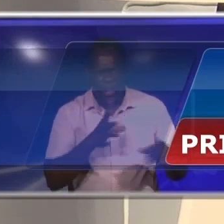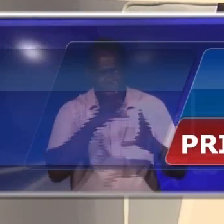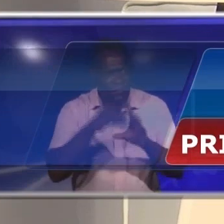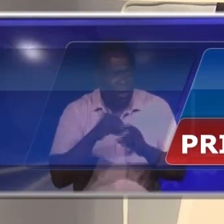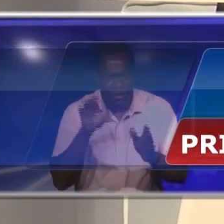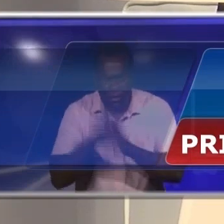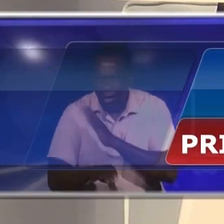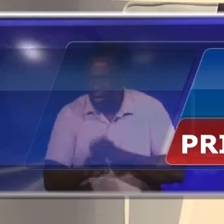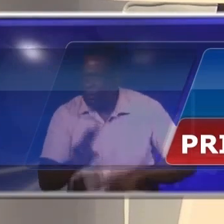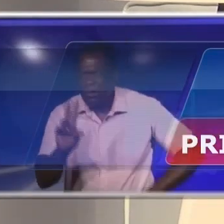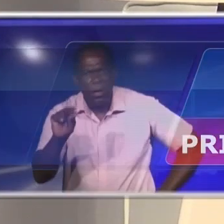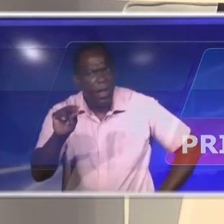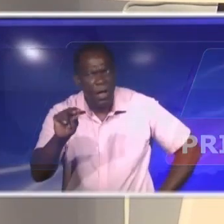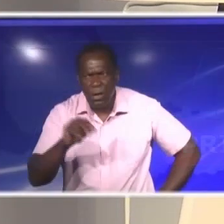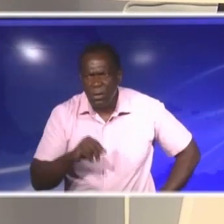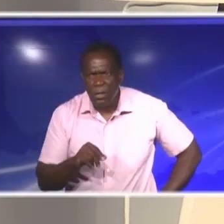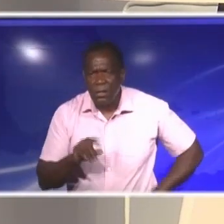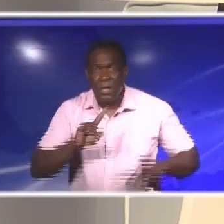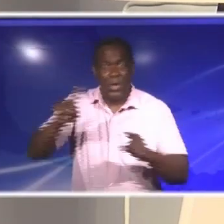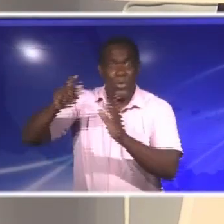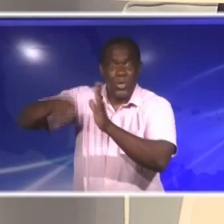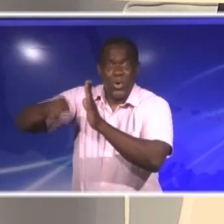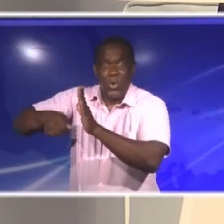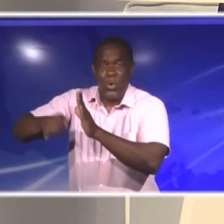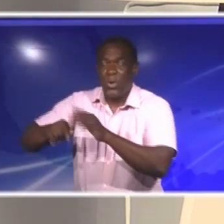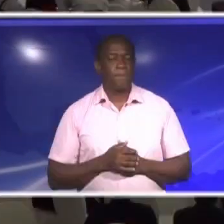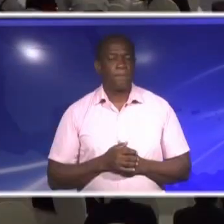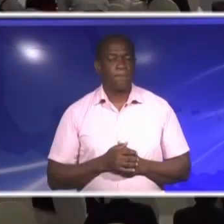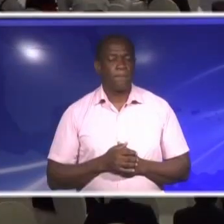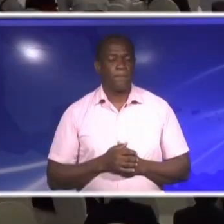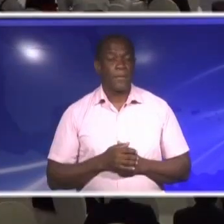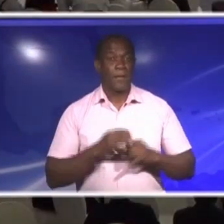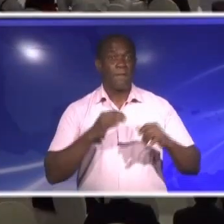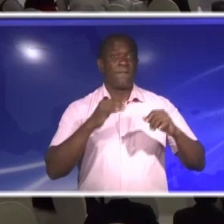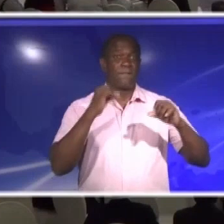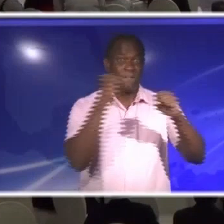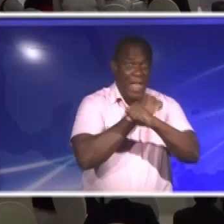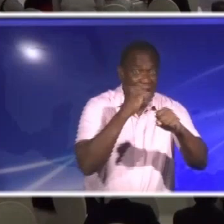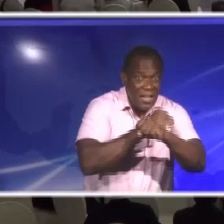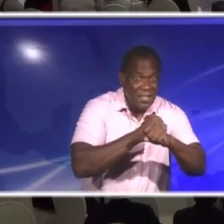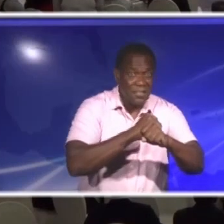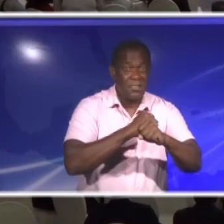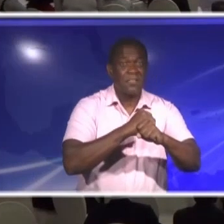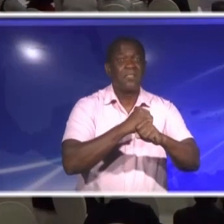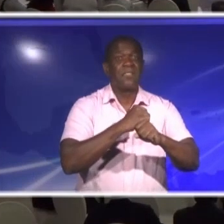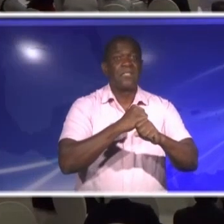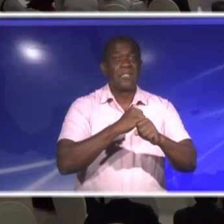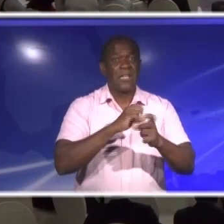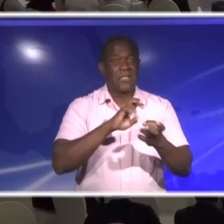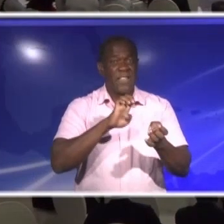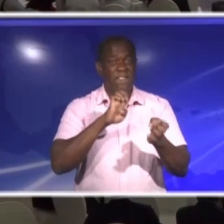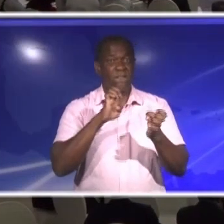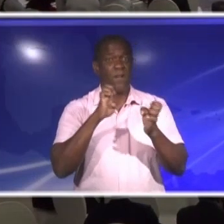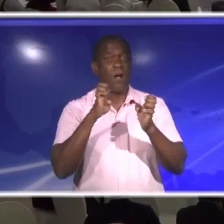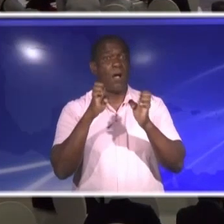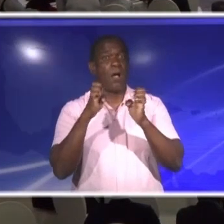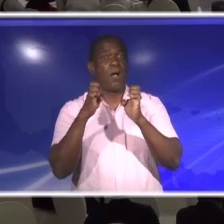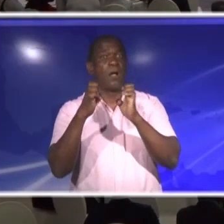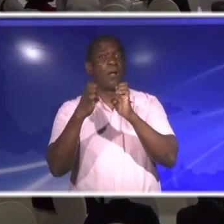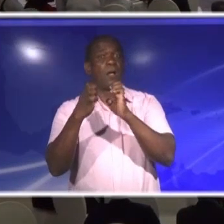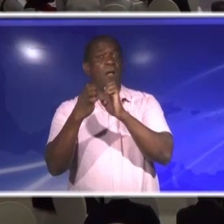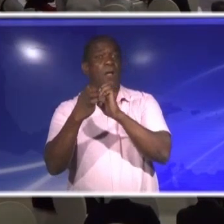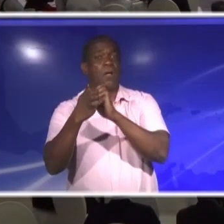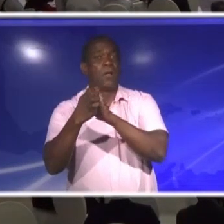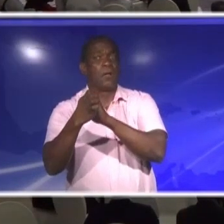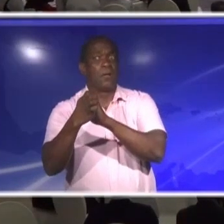of them in front of the magistrate or the judge. The regional heads of state made their comments as they